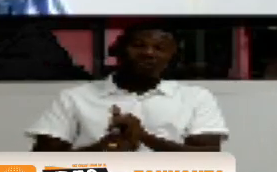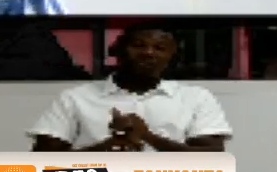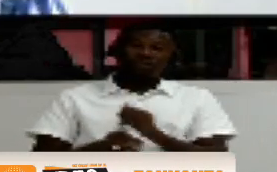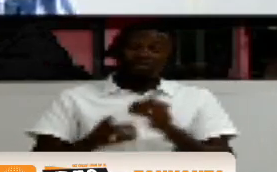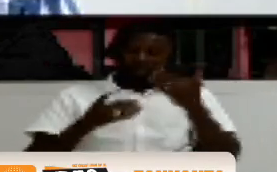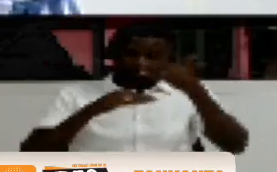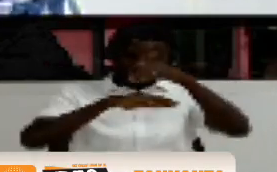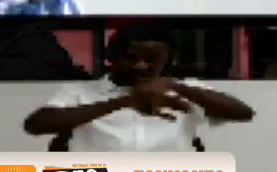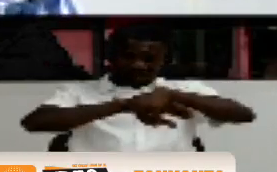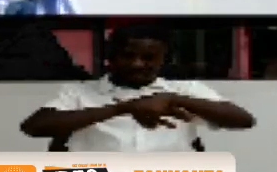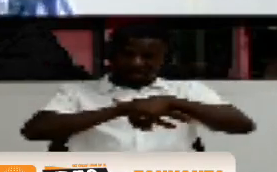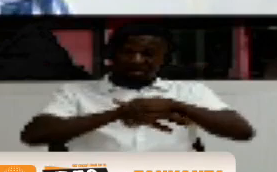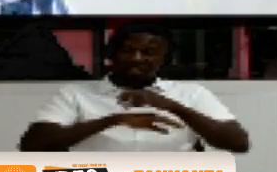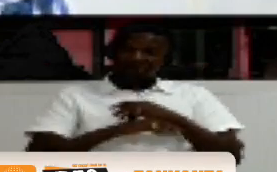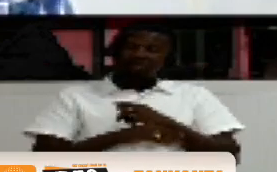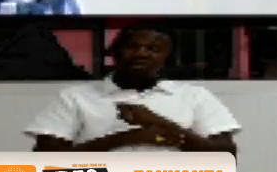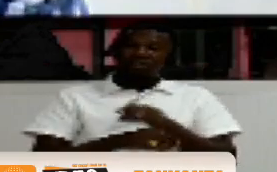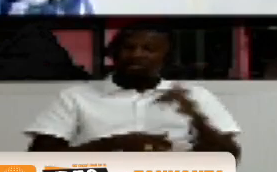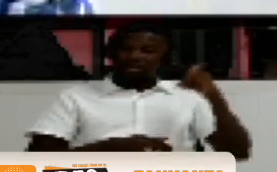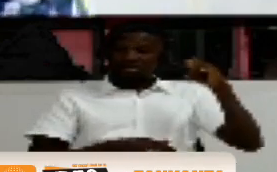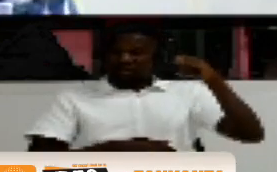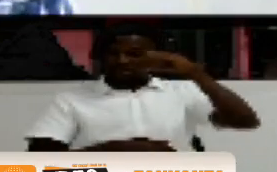the night at the terminal